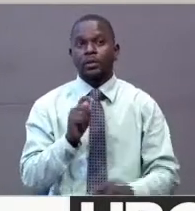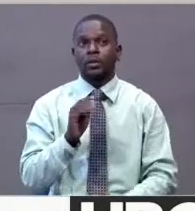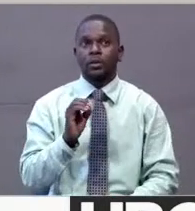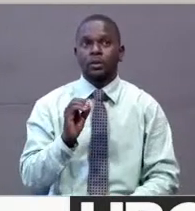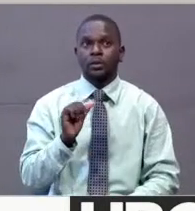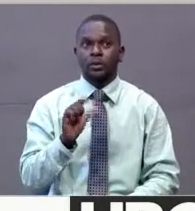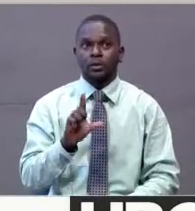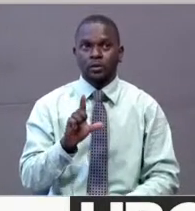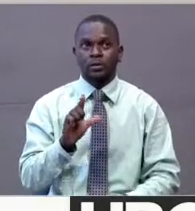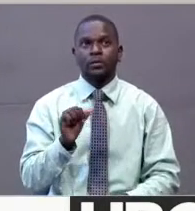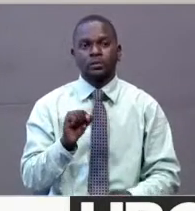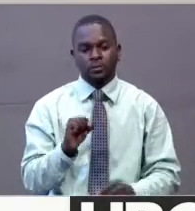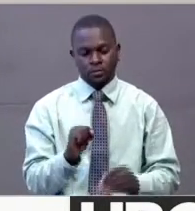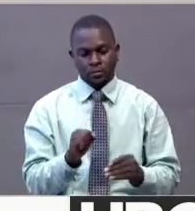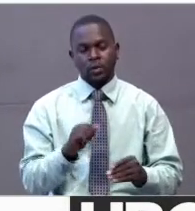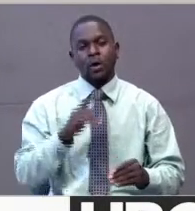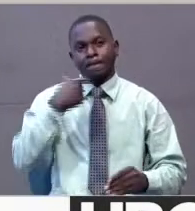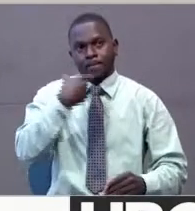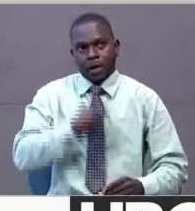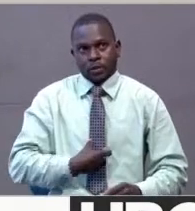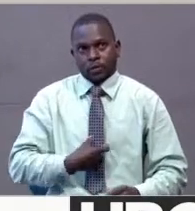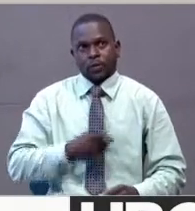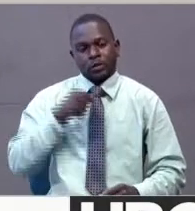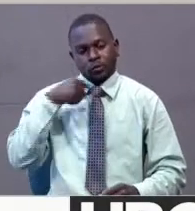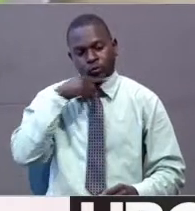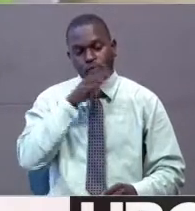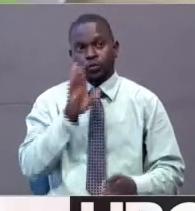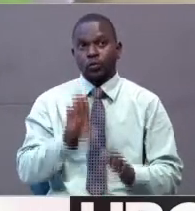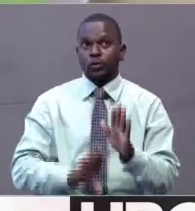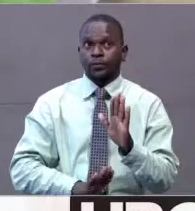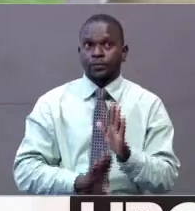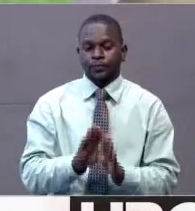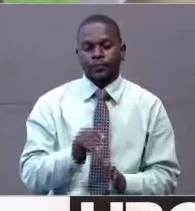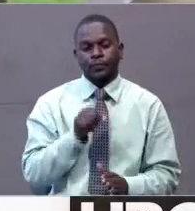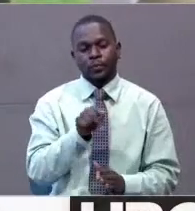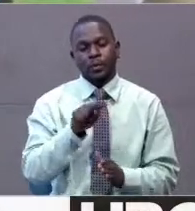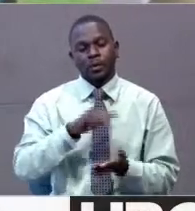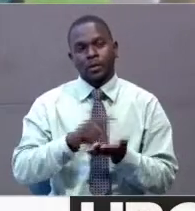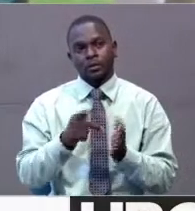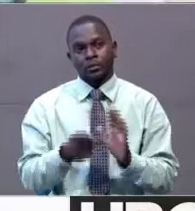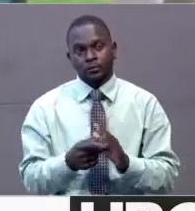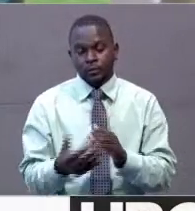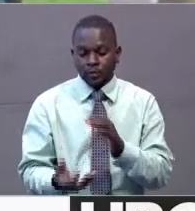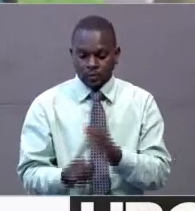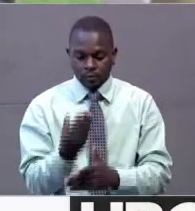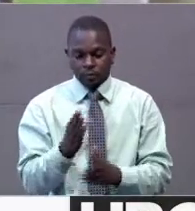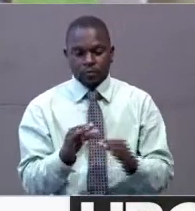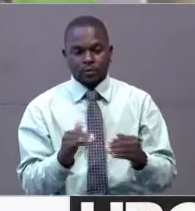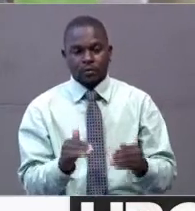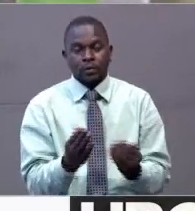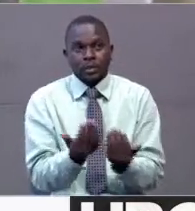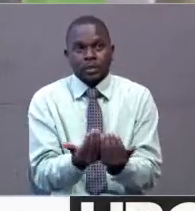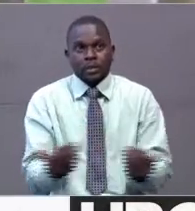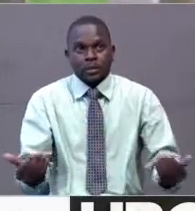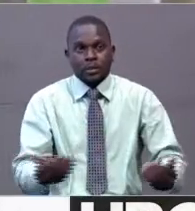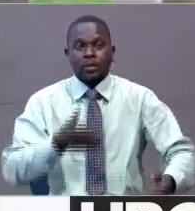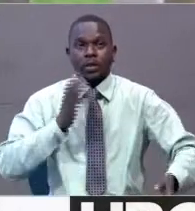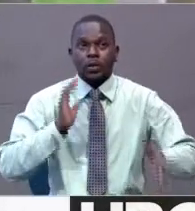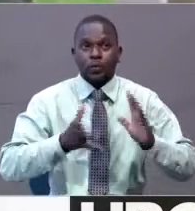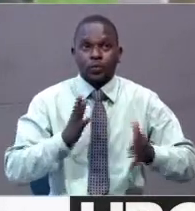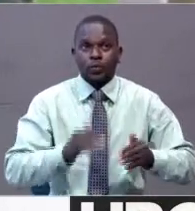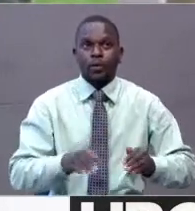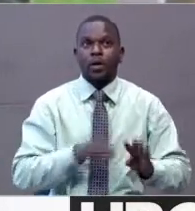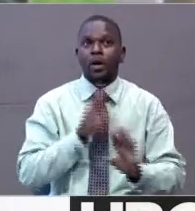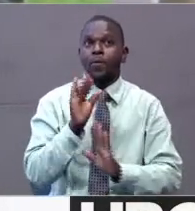for personal and social development. This project grew out of the Kids Athletics Program, which